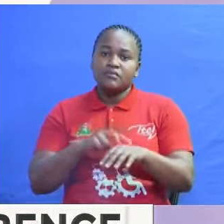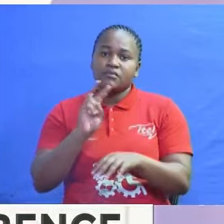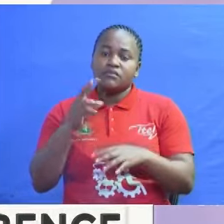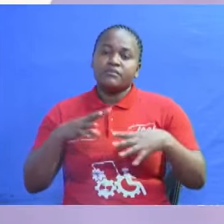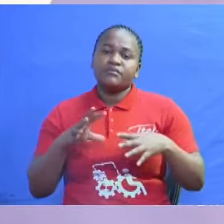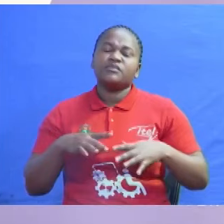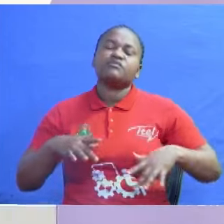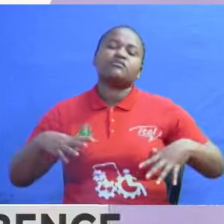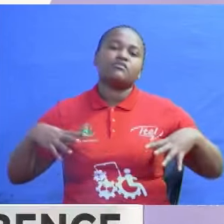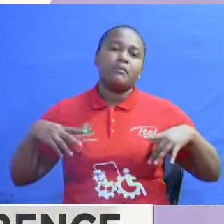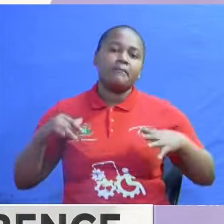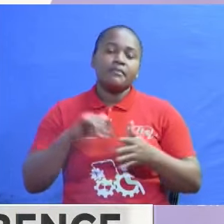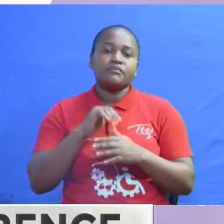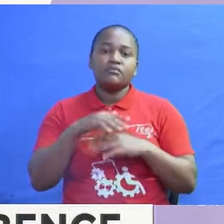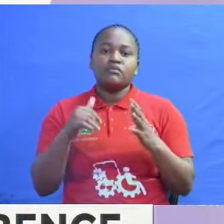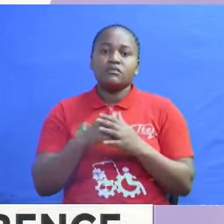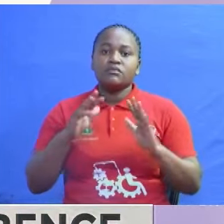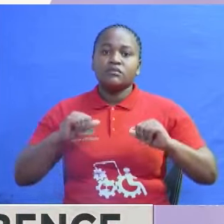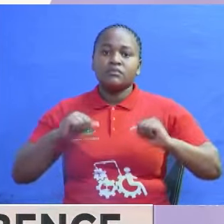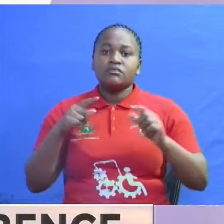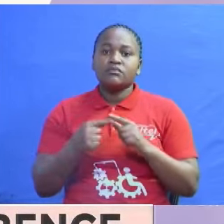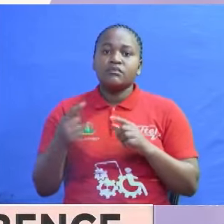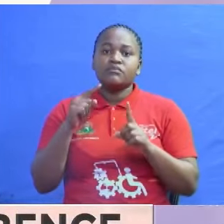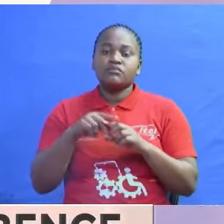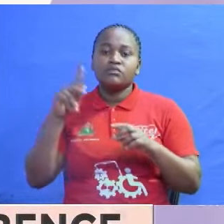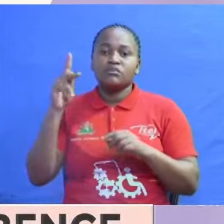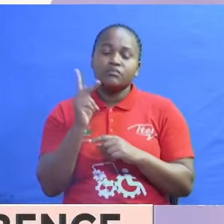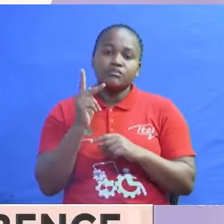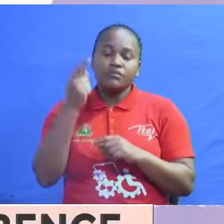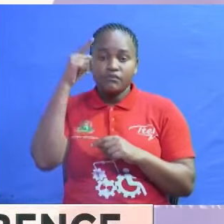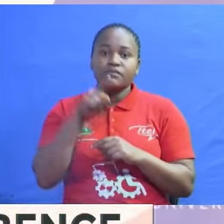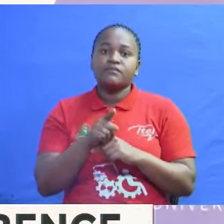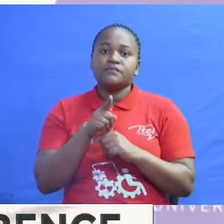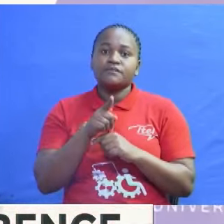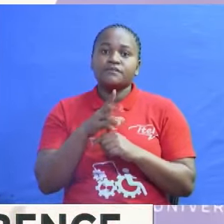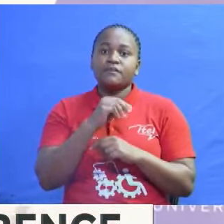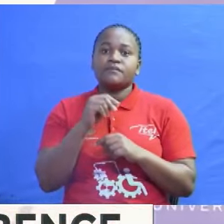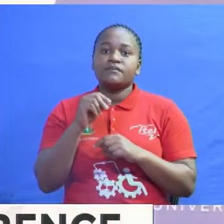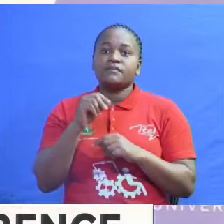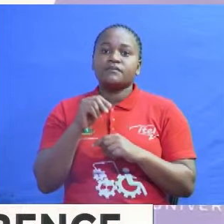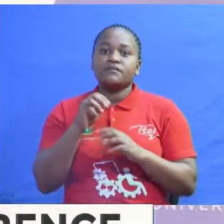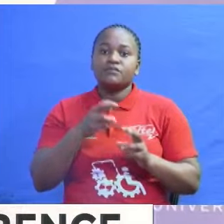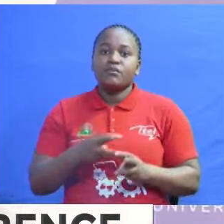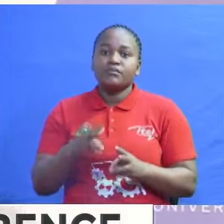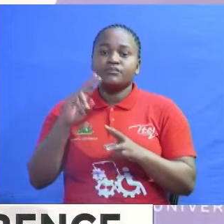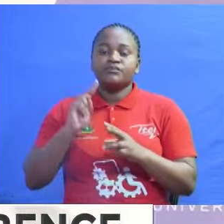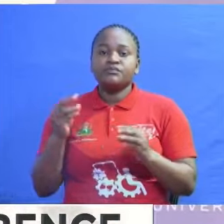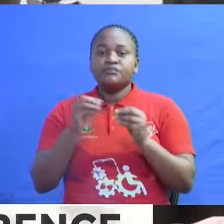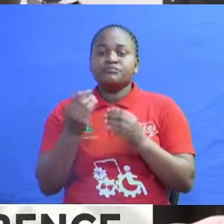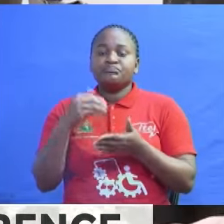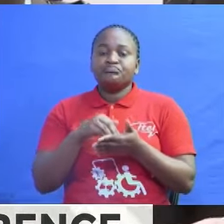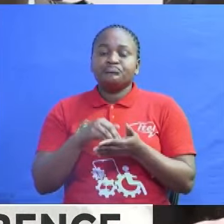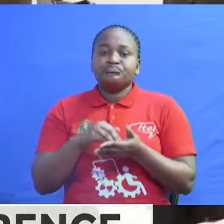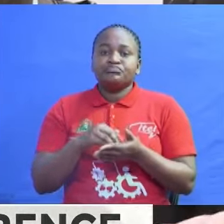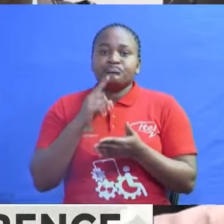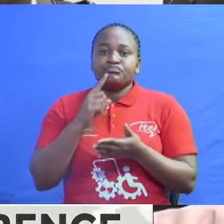really proud that we're all able to come to Kenya for this. And this is an opportunity for us to meet again.